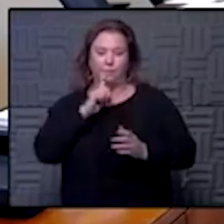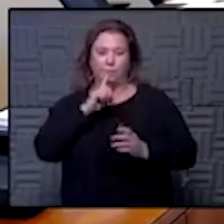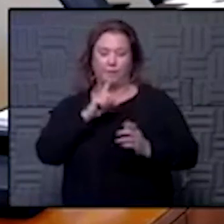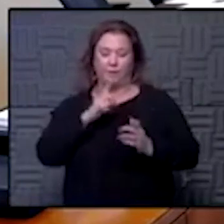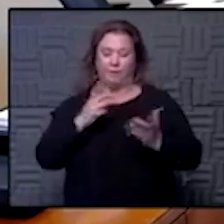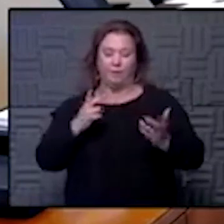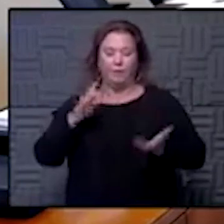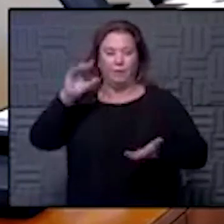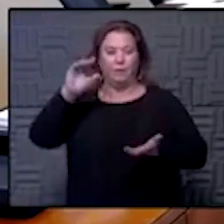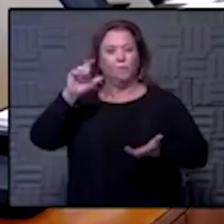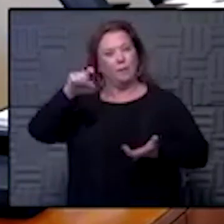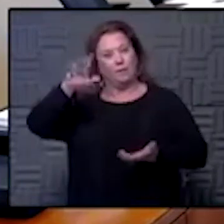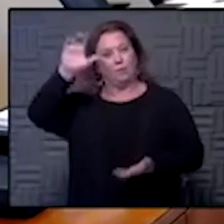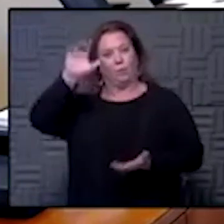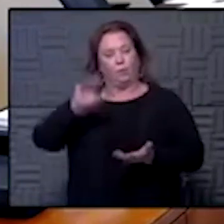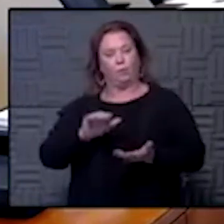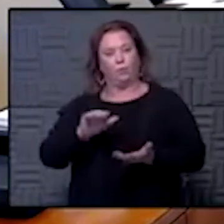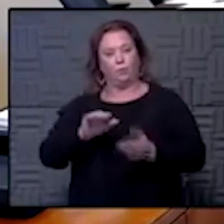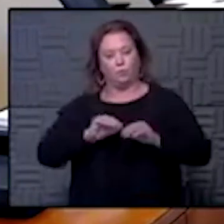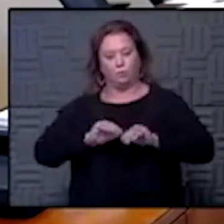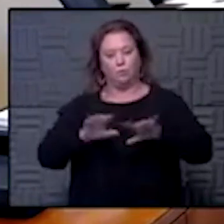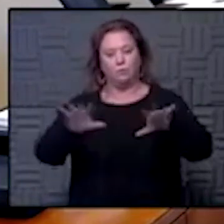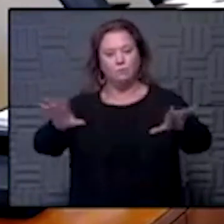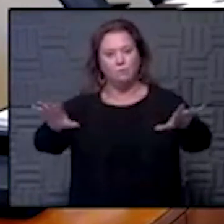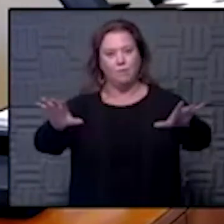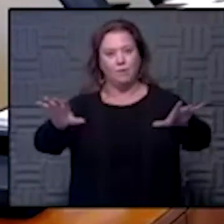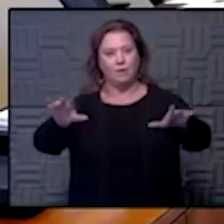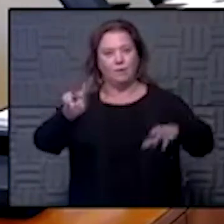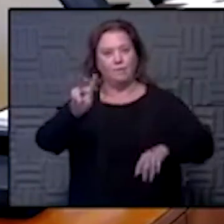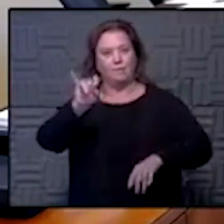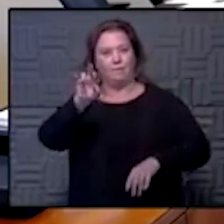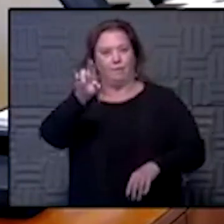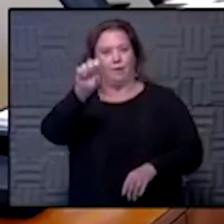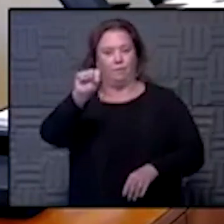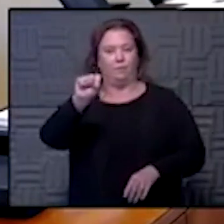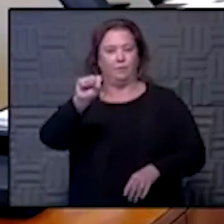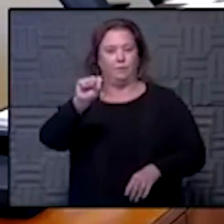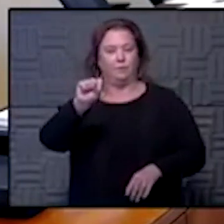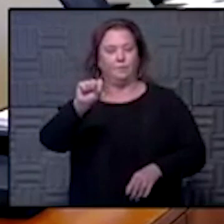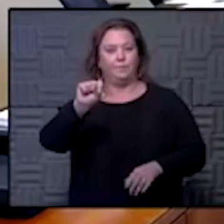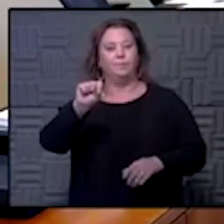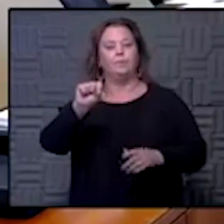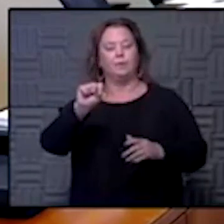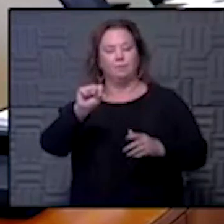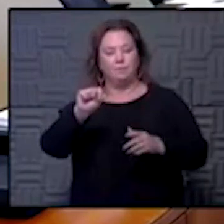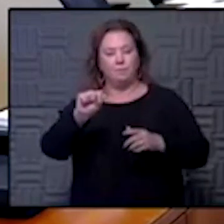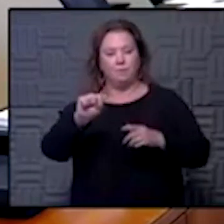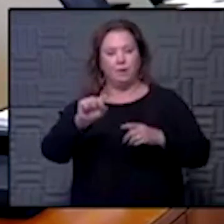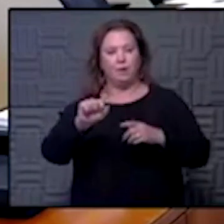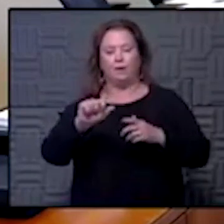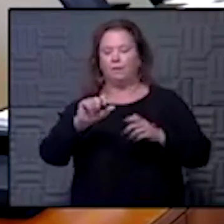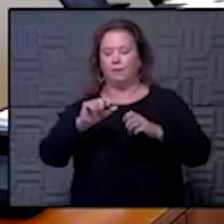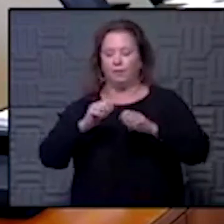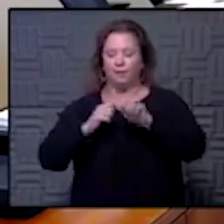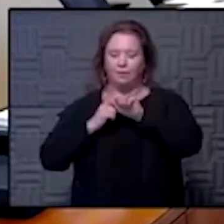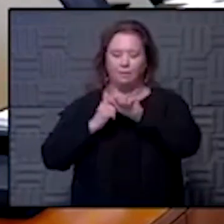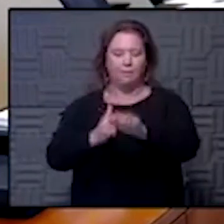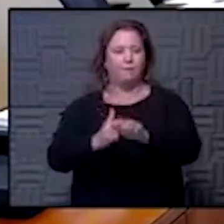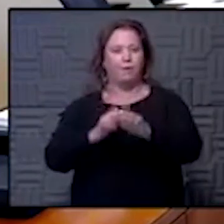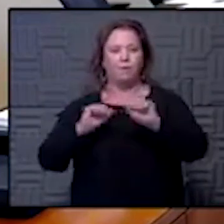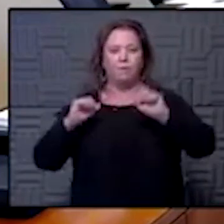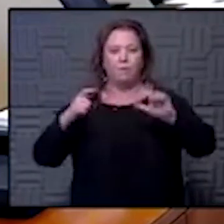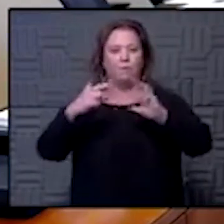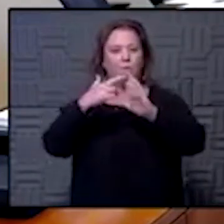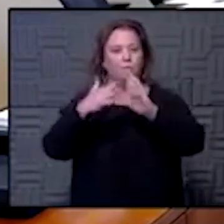really reduce the spread of this virus by practicing all the infection control pillars that we've been talking